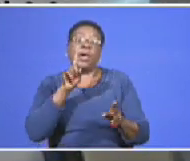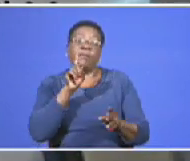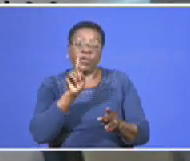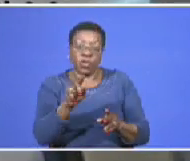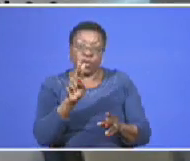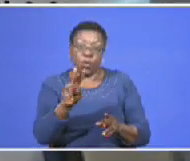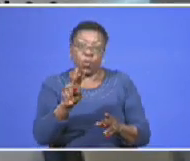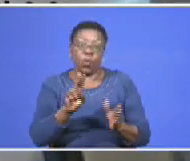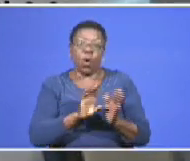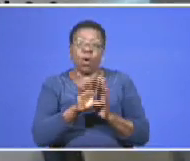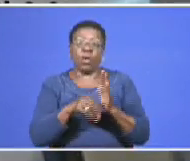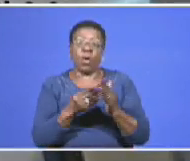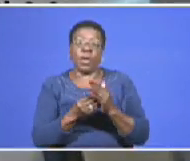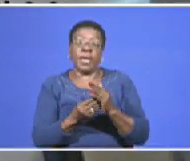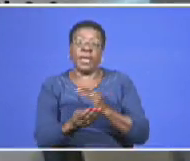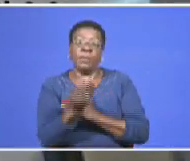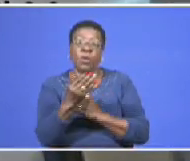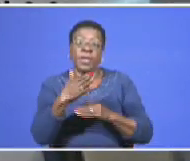and again,